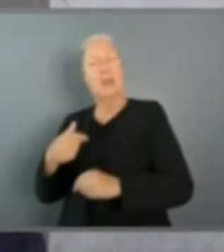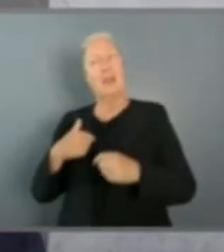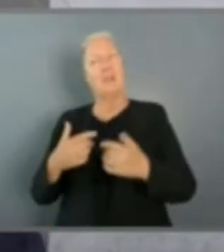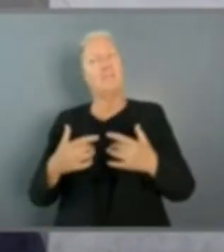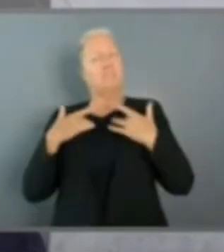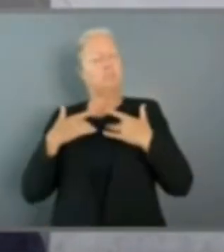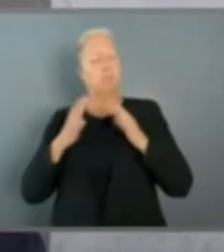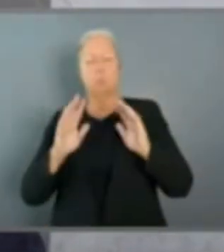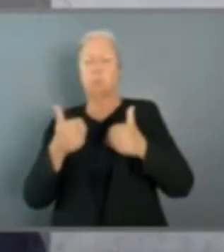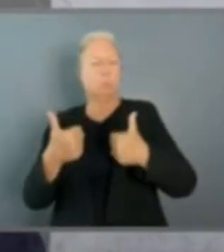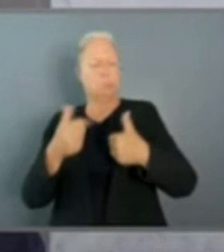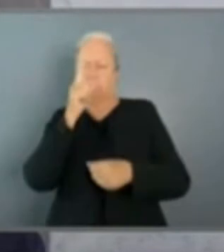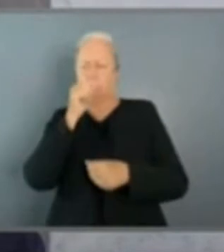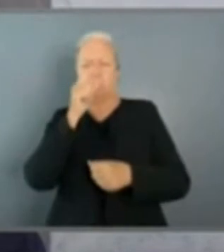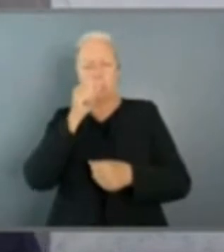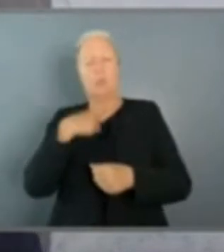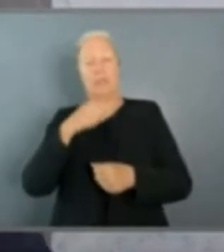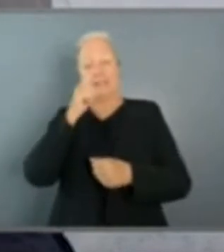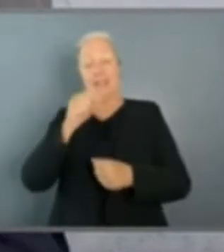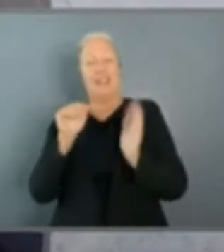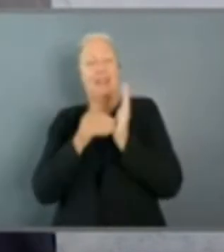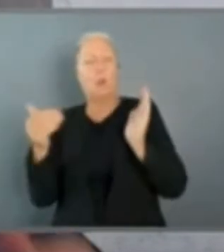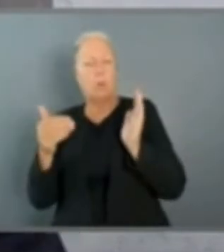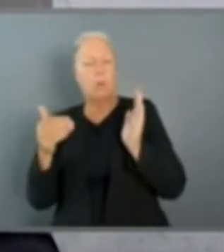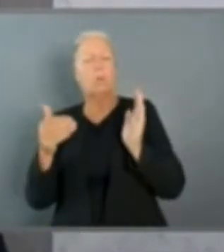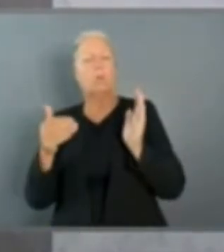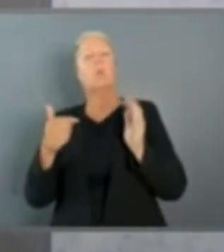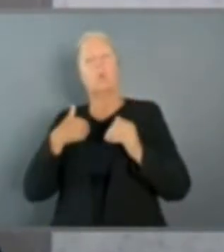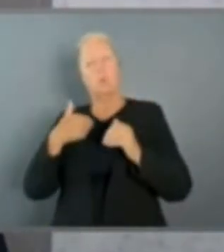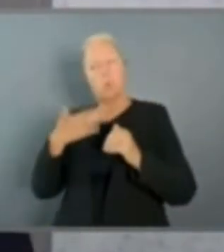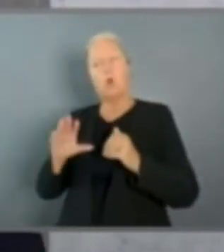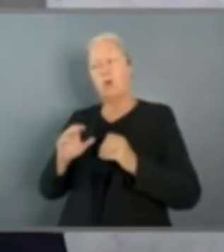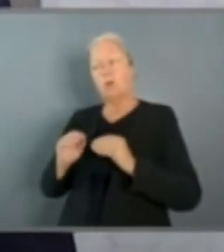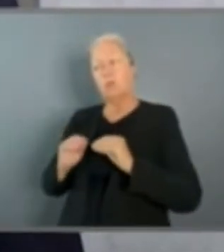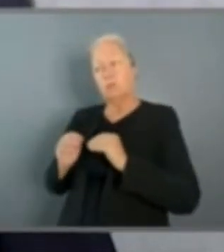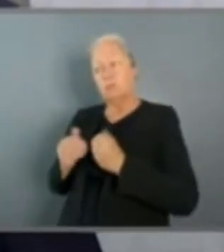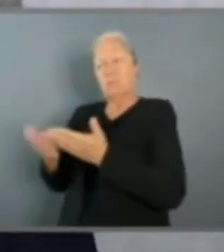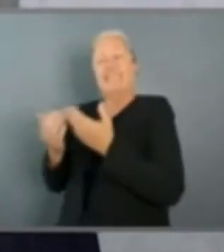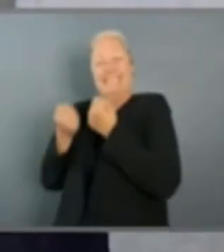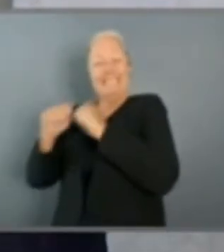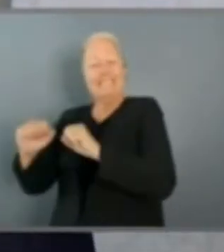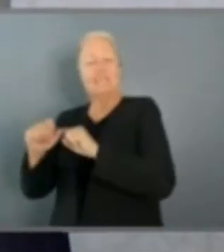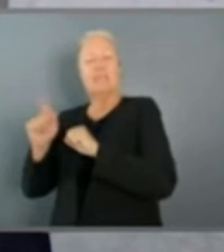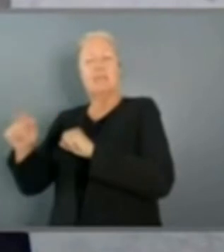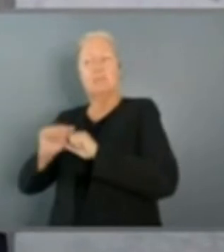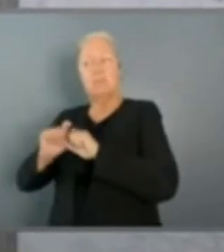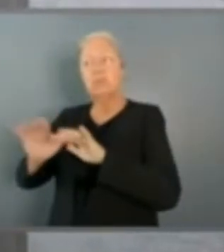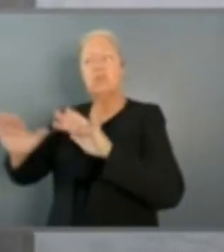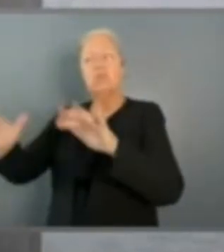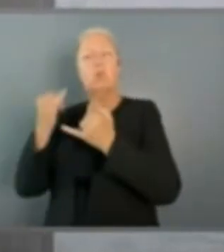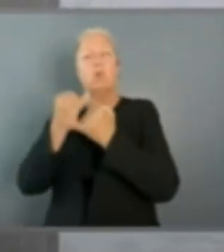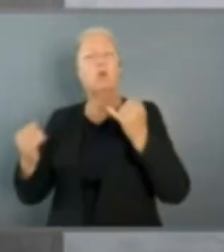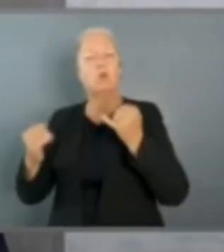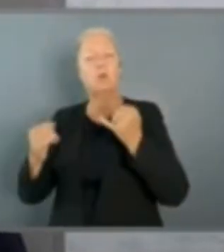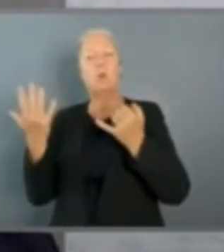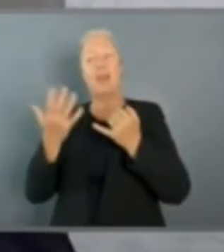way of addressing that immediate need to effectively extend the ring of containment beyond the Torres Strait Islands on our side of the